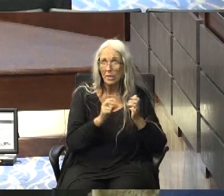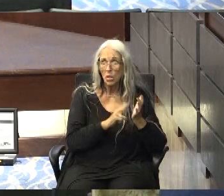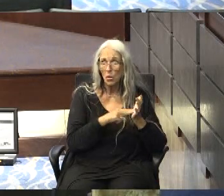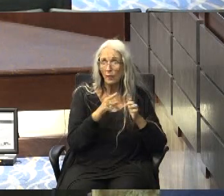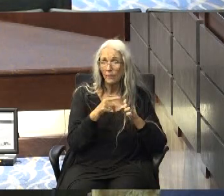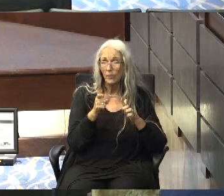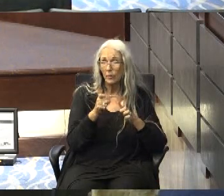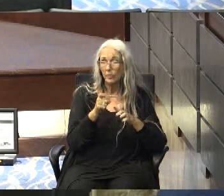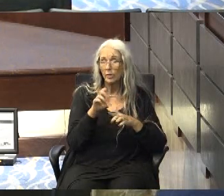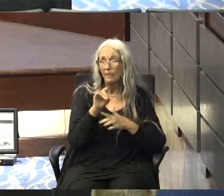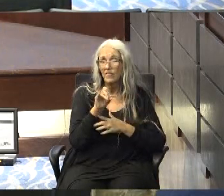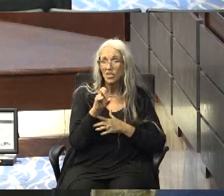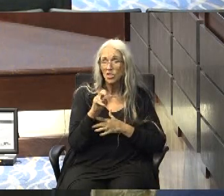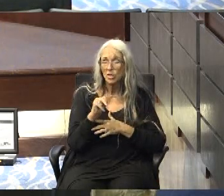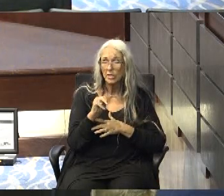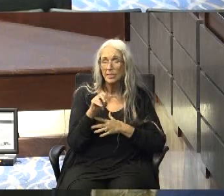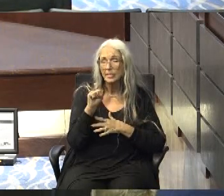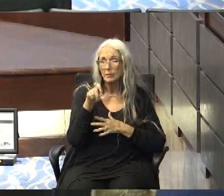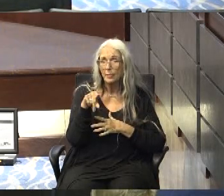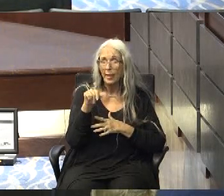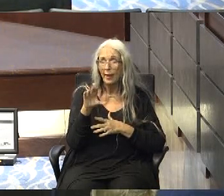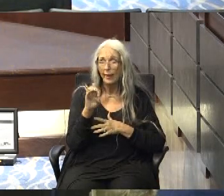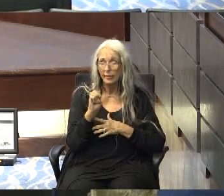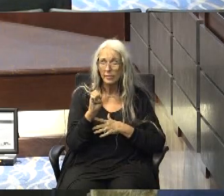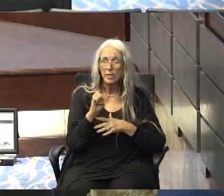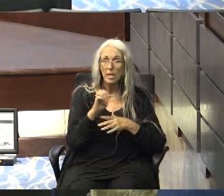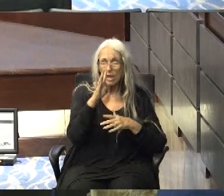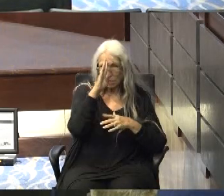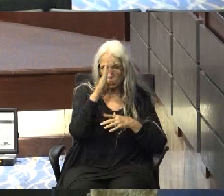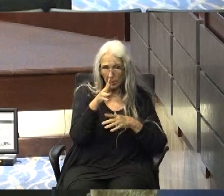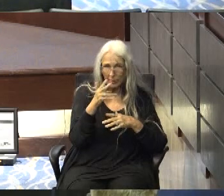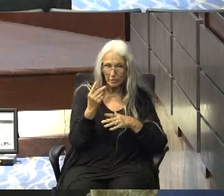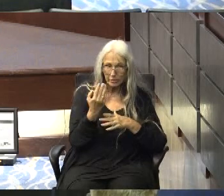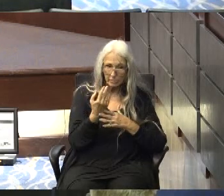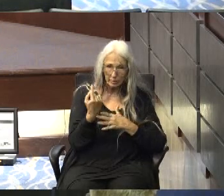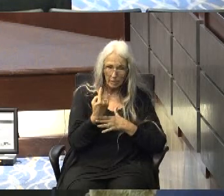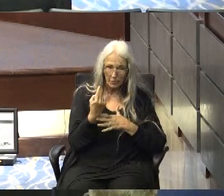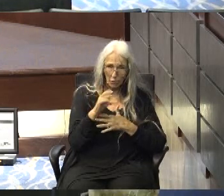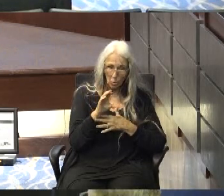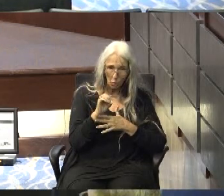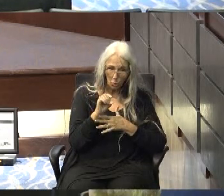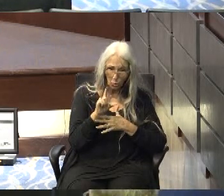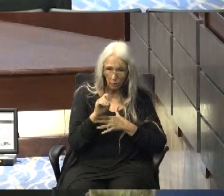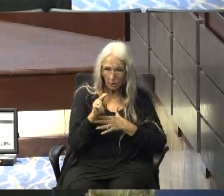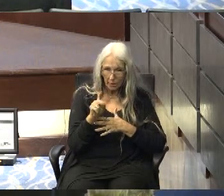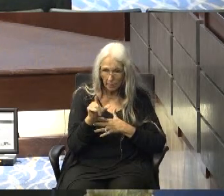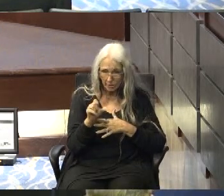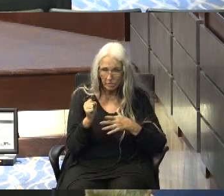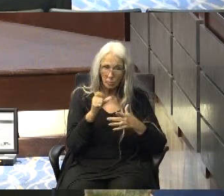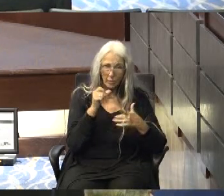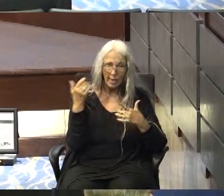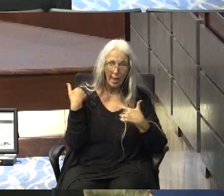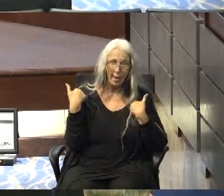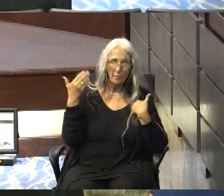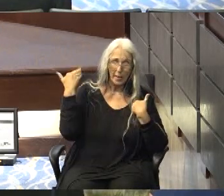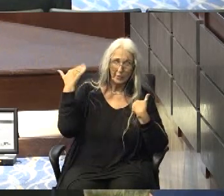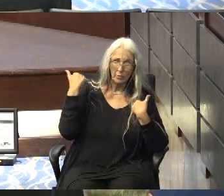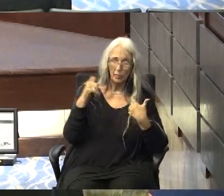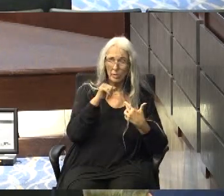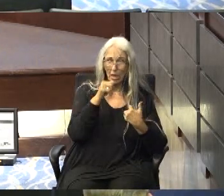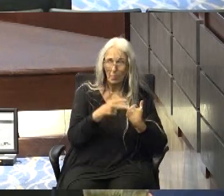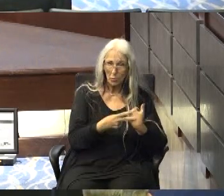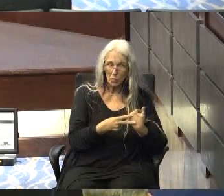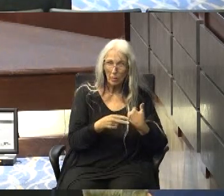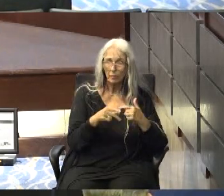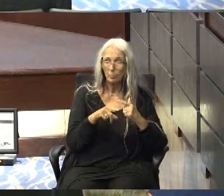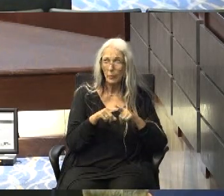one-page convention space, the great lawn that kind of recreates some of the coolness that we had back then that we didn't preserve, but getting it back